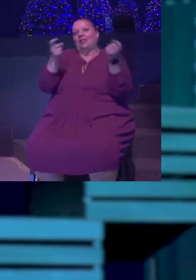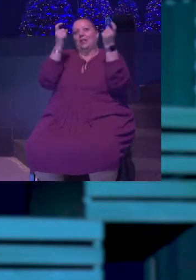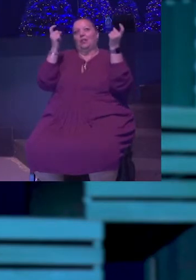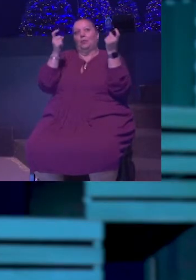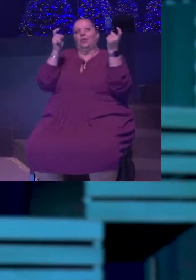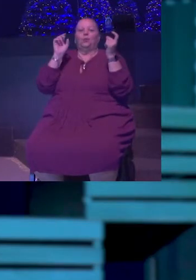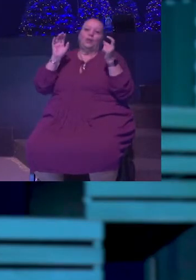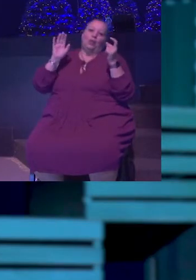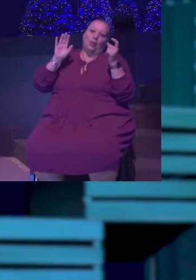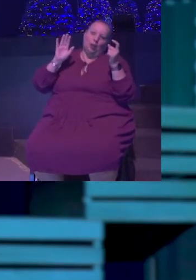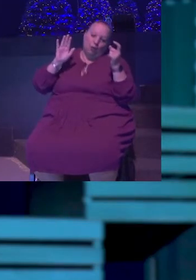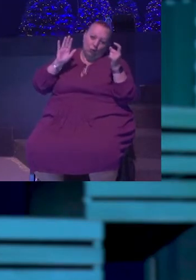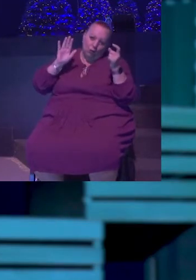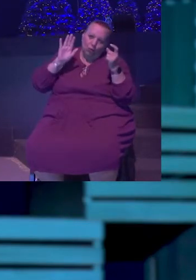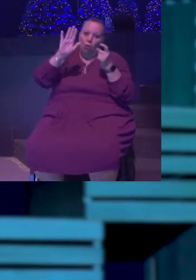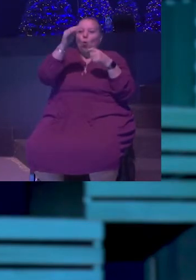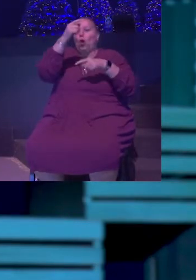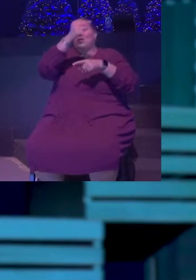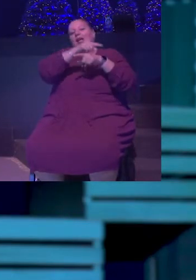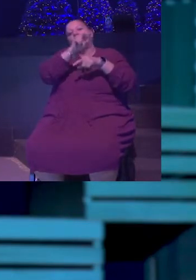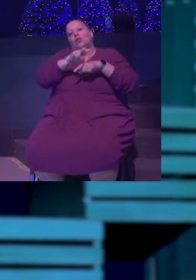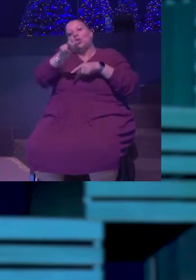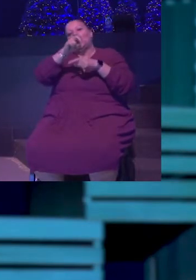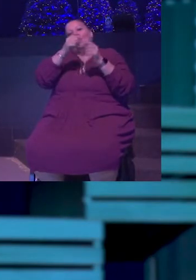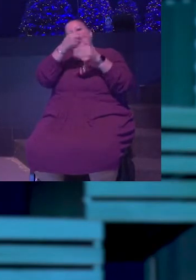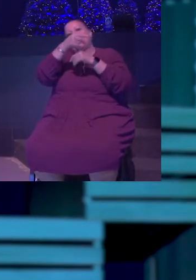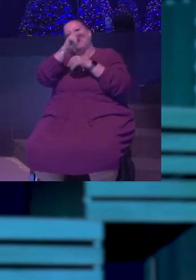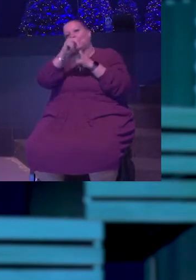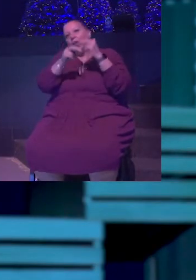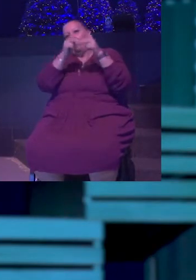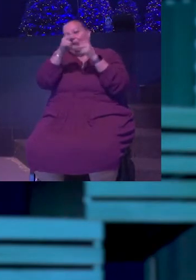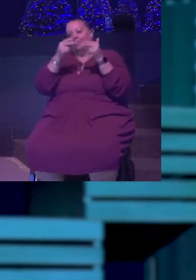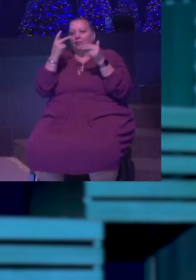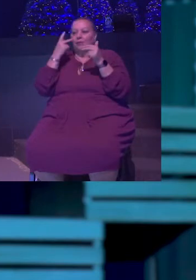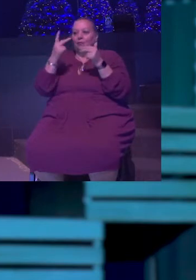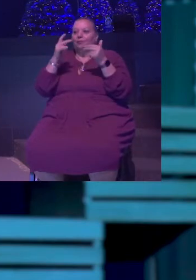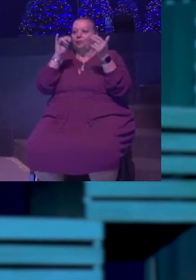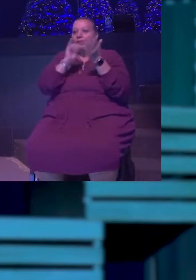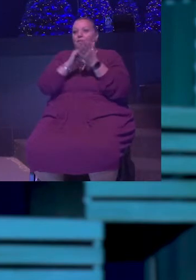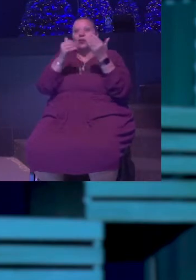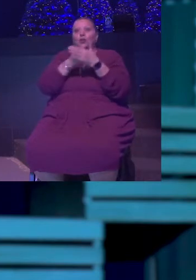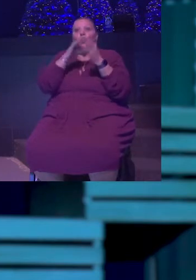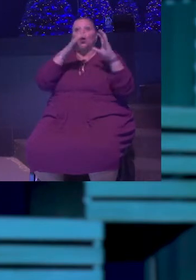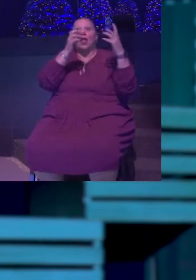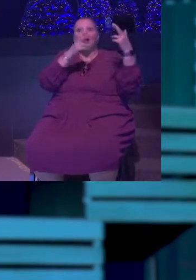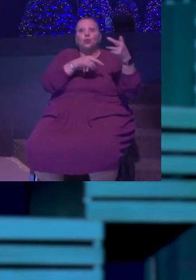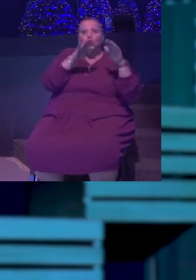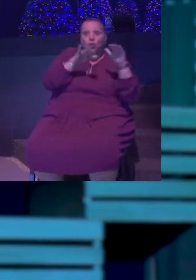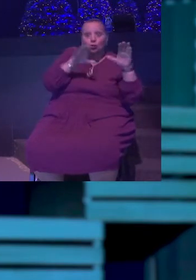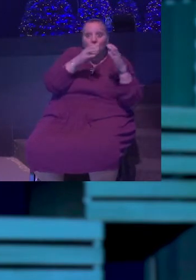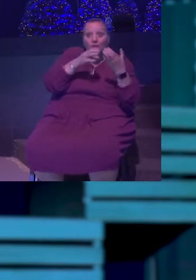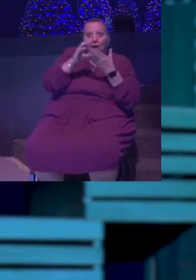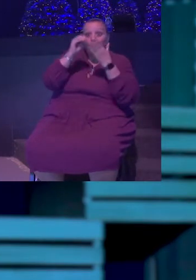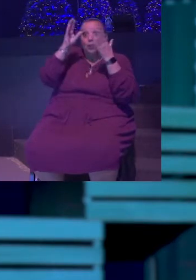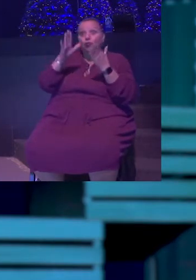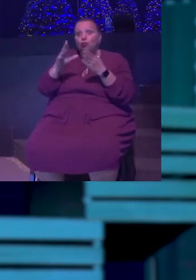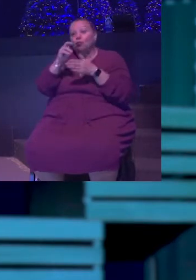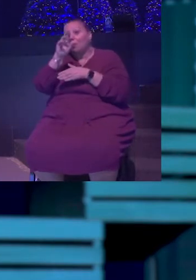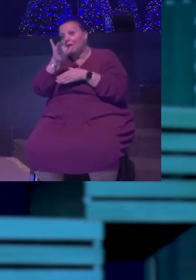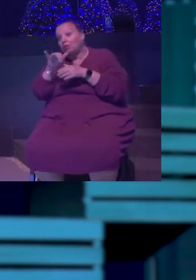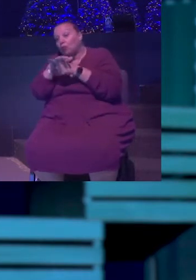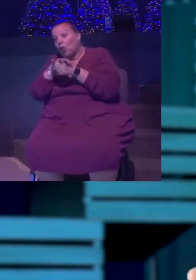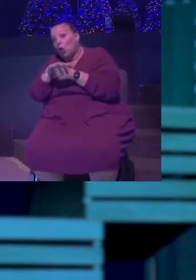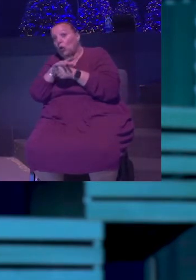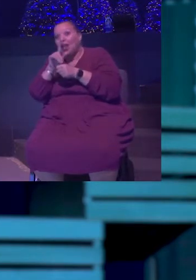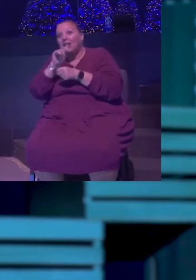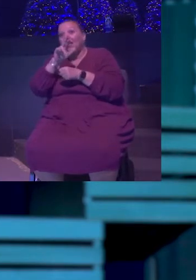be your day to take a tour of our Next Gen building and see our new preschool classes, our children's area, the student ministry location,